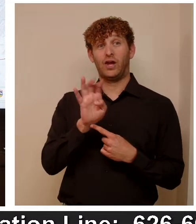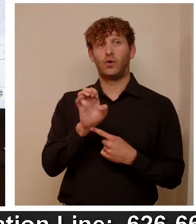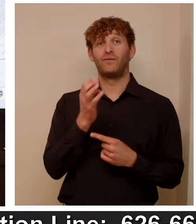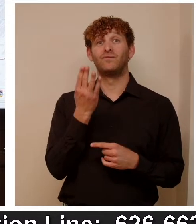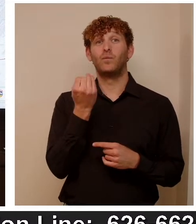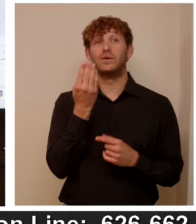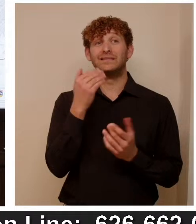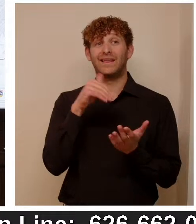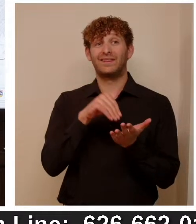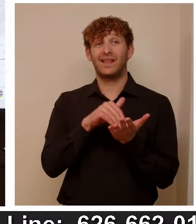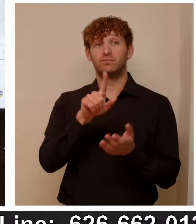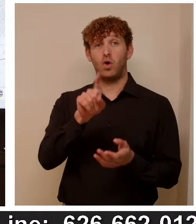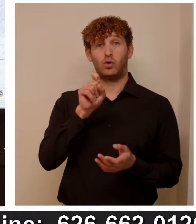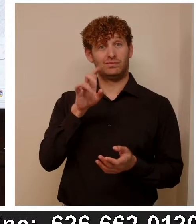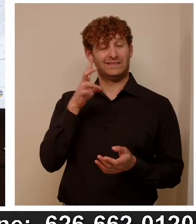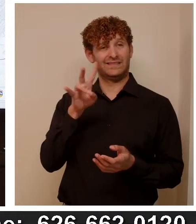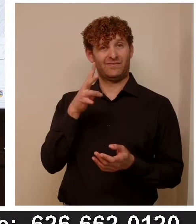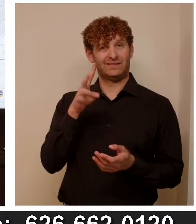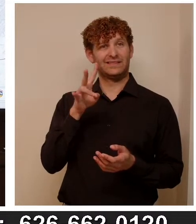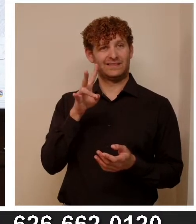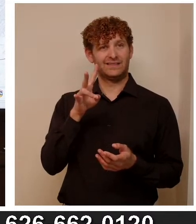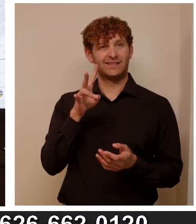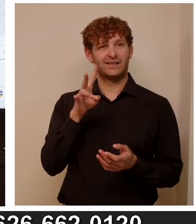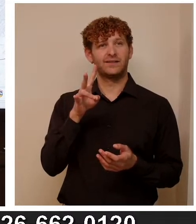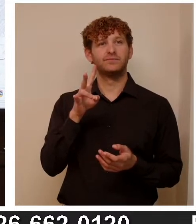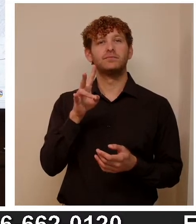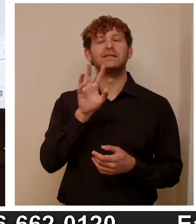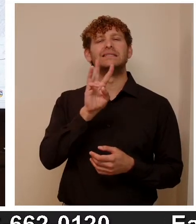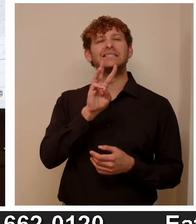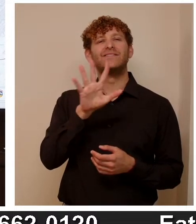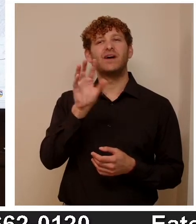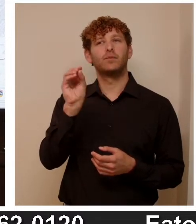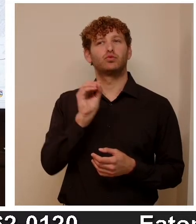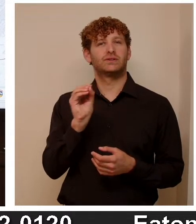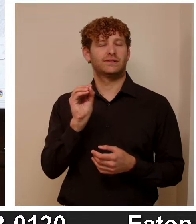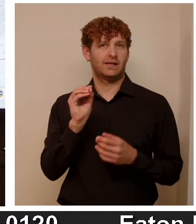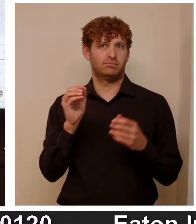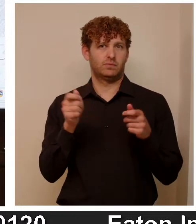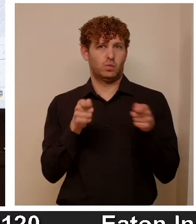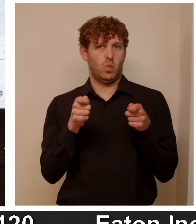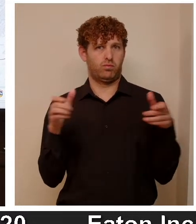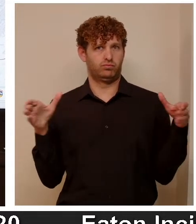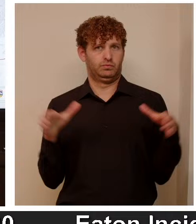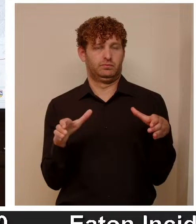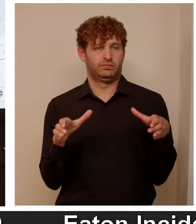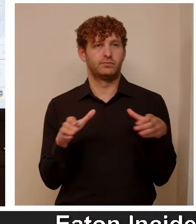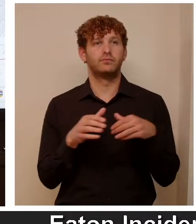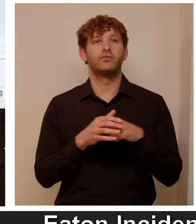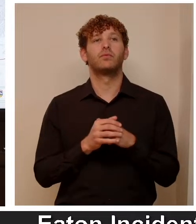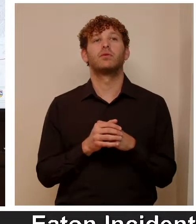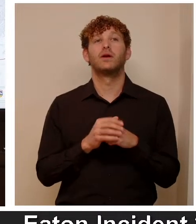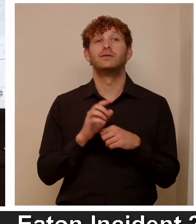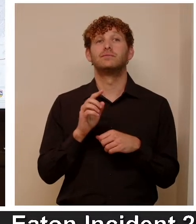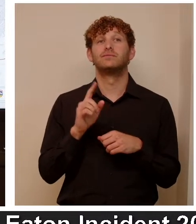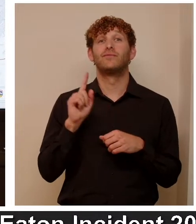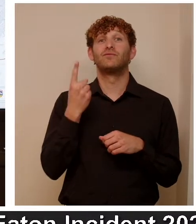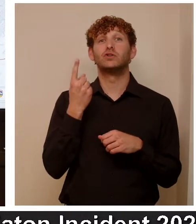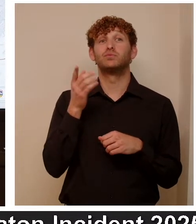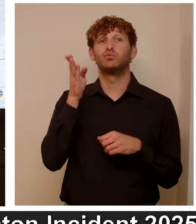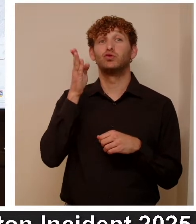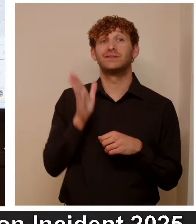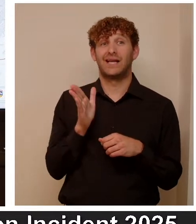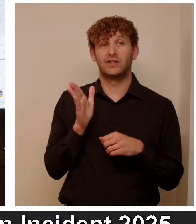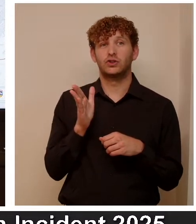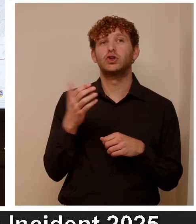14,117, and we have 65% containment. Our first presenter with the operations update is Operations Section Chief Joe Walton.